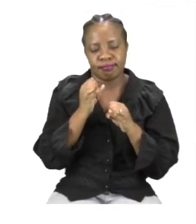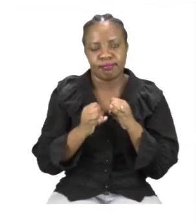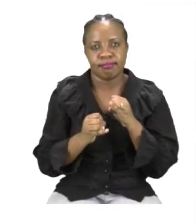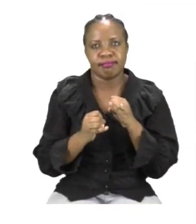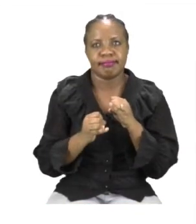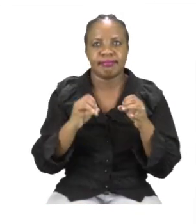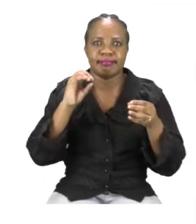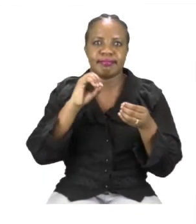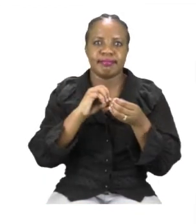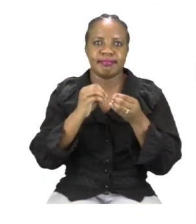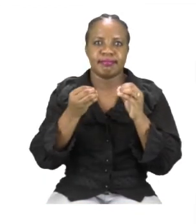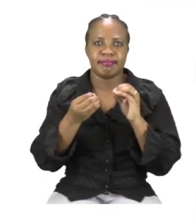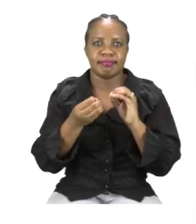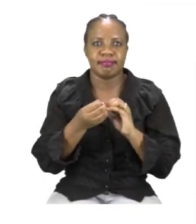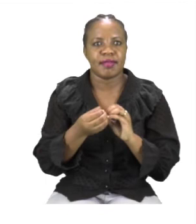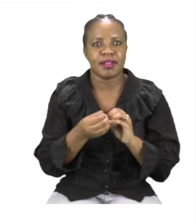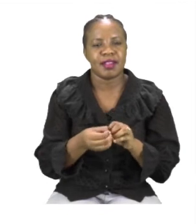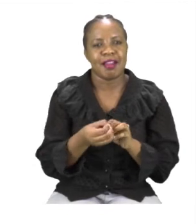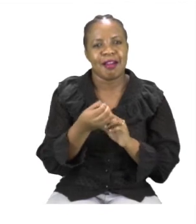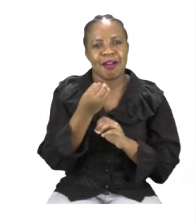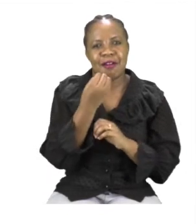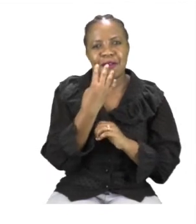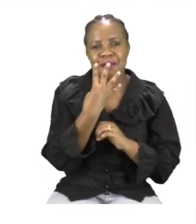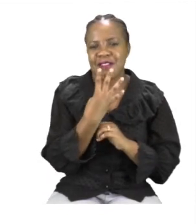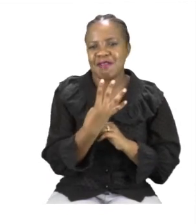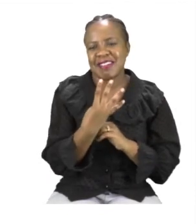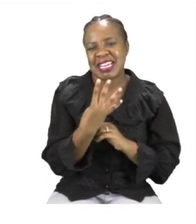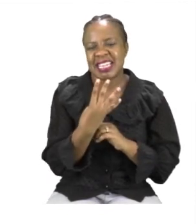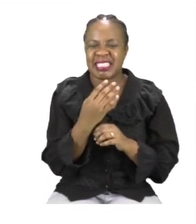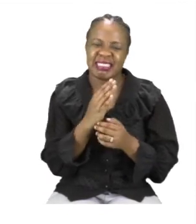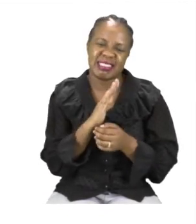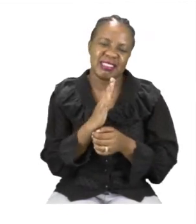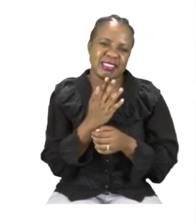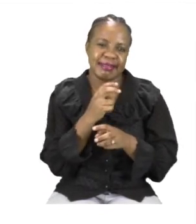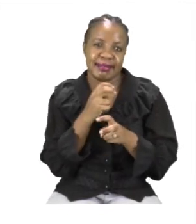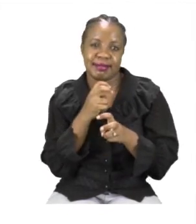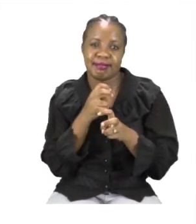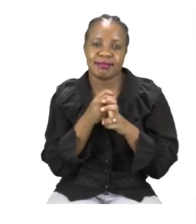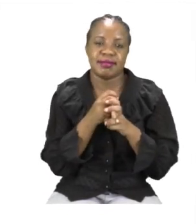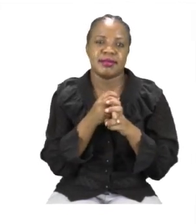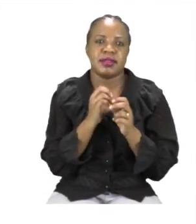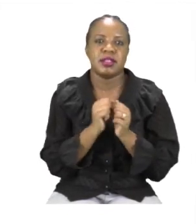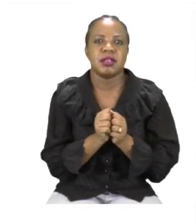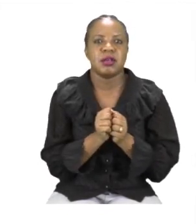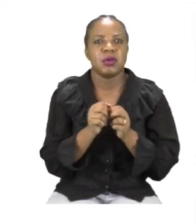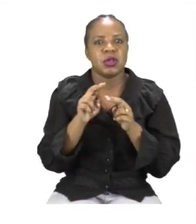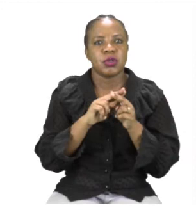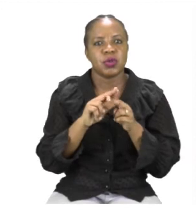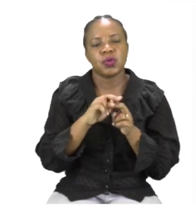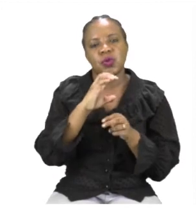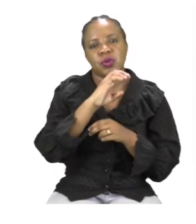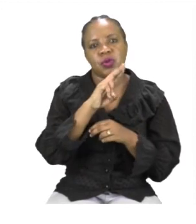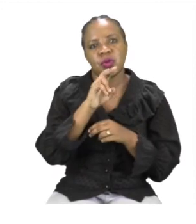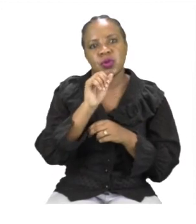bit tricky. We are doing a chain sum. Now the chain sum is fun,